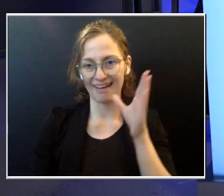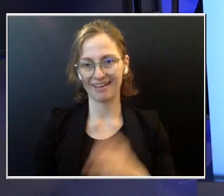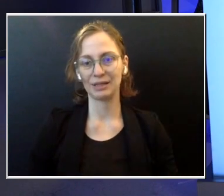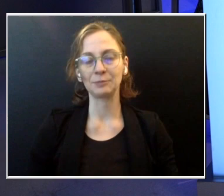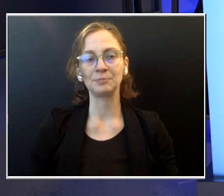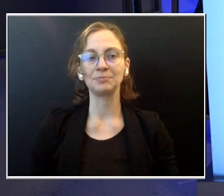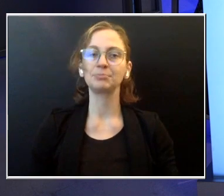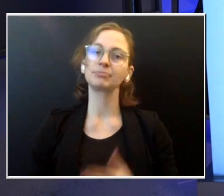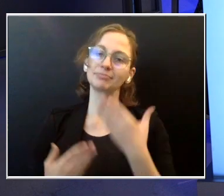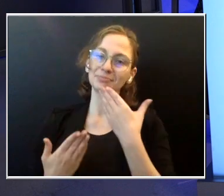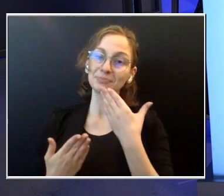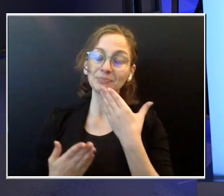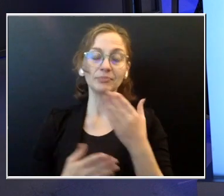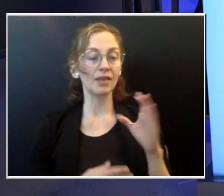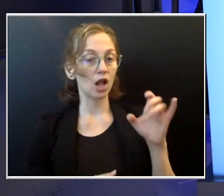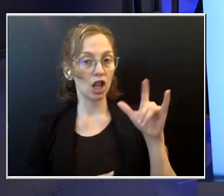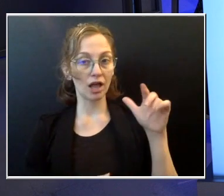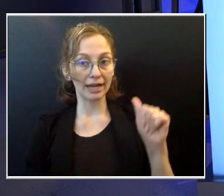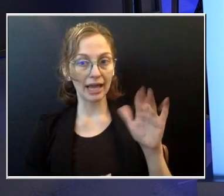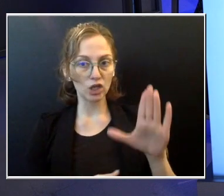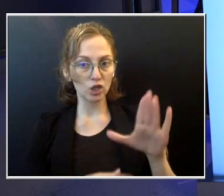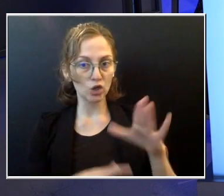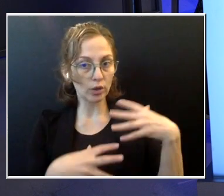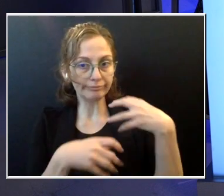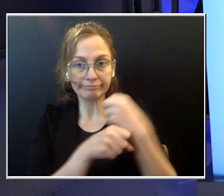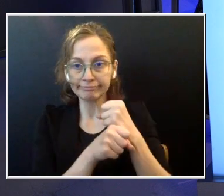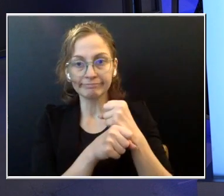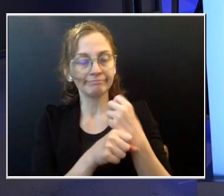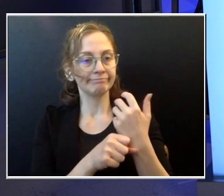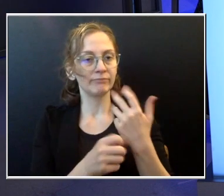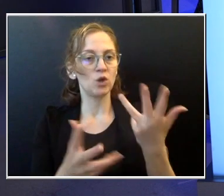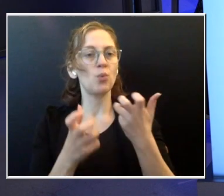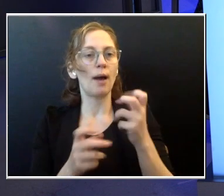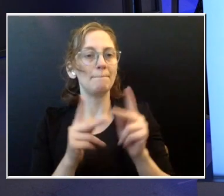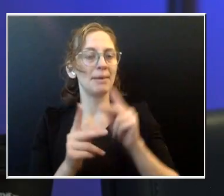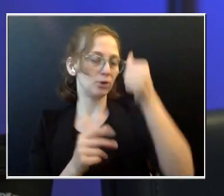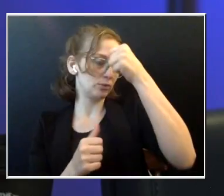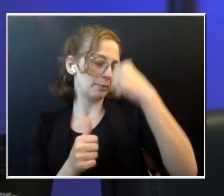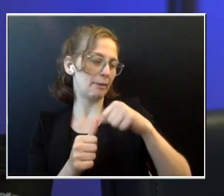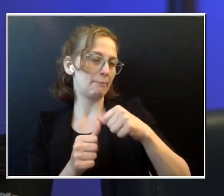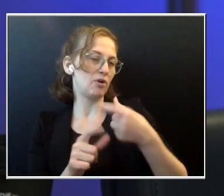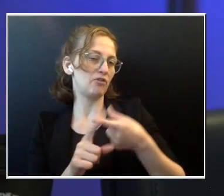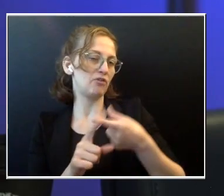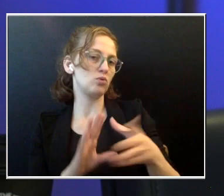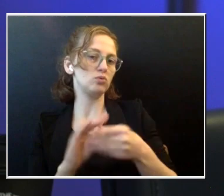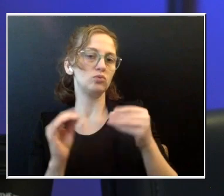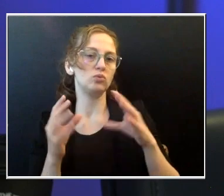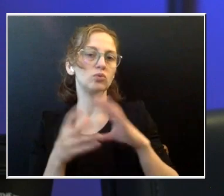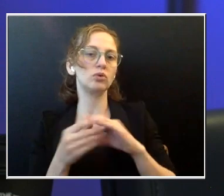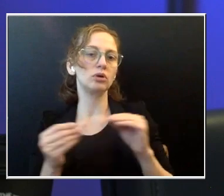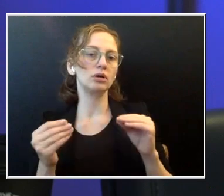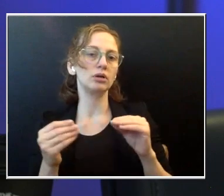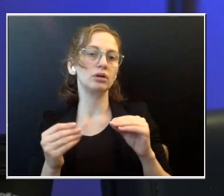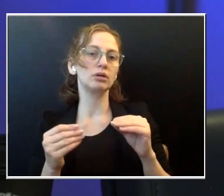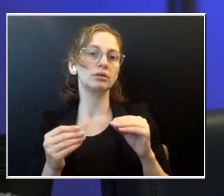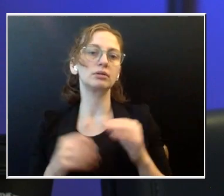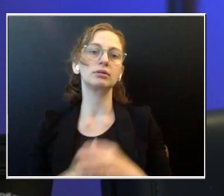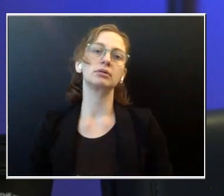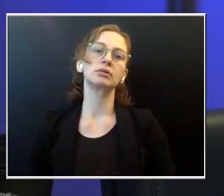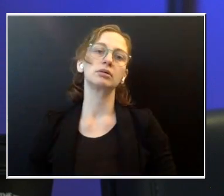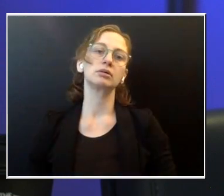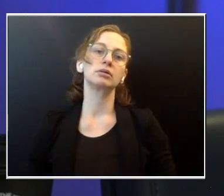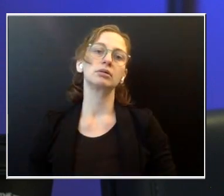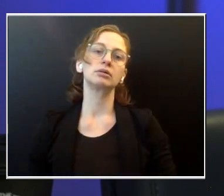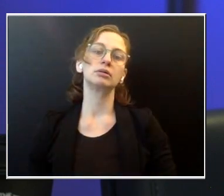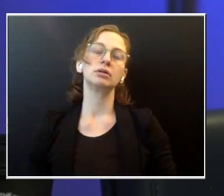Claudia, wrap us up. What do you want folks to take away from your story? The importance and huge benefit that we